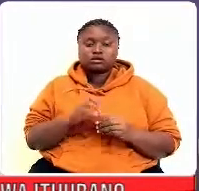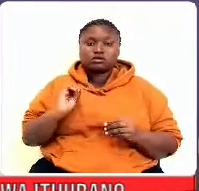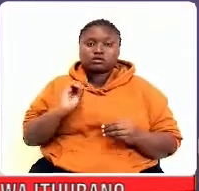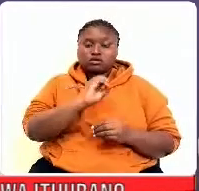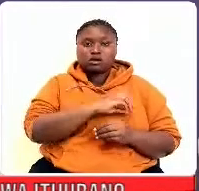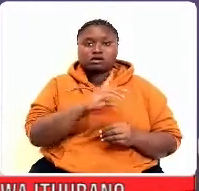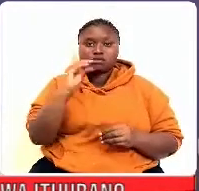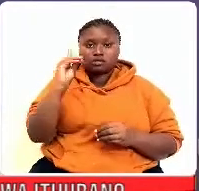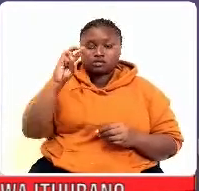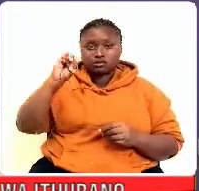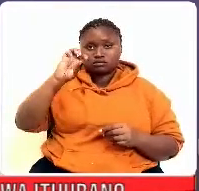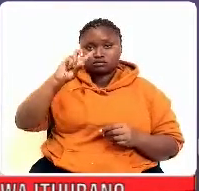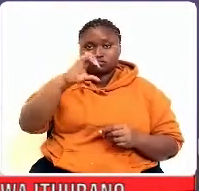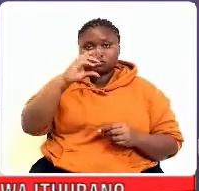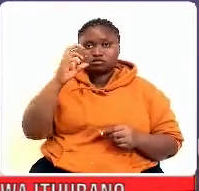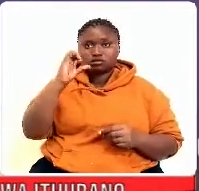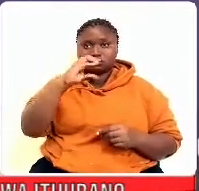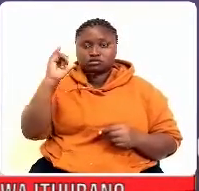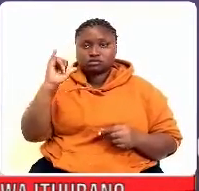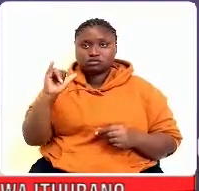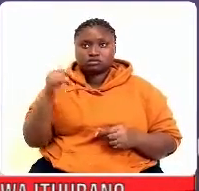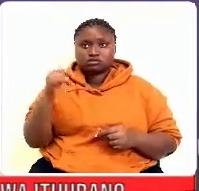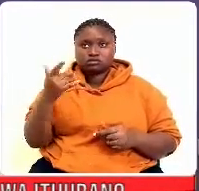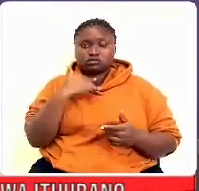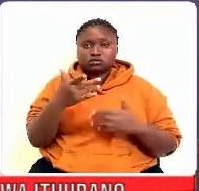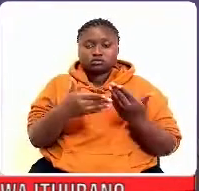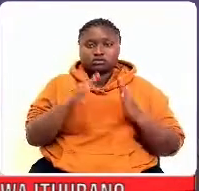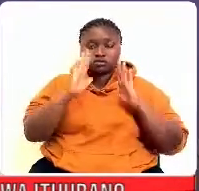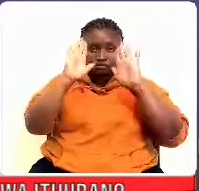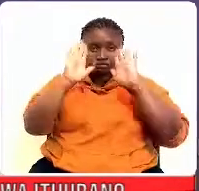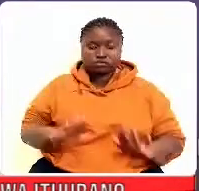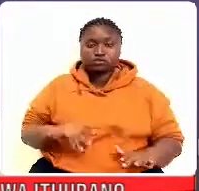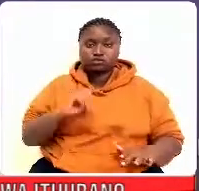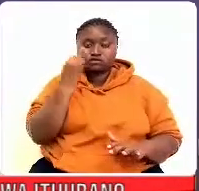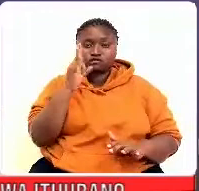democracy and the importance of Kenya